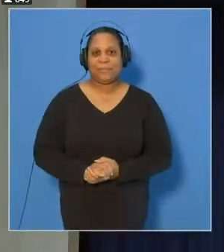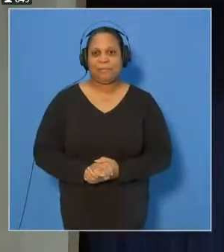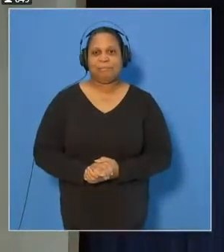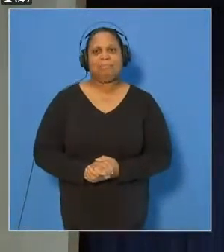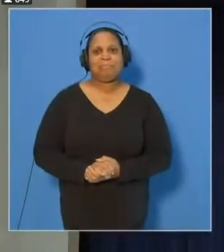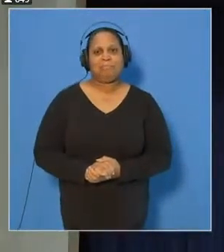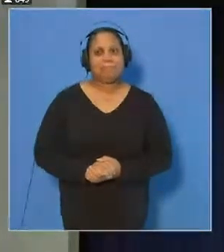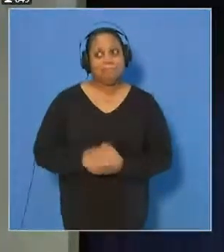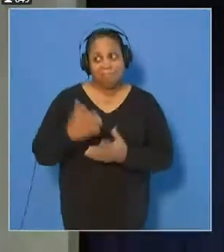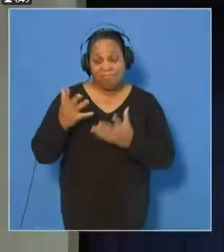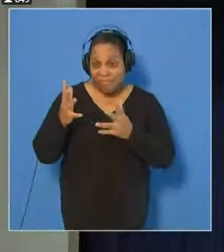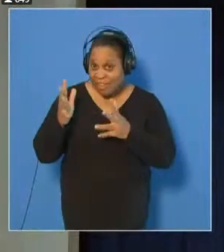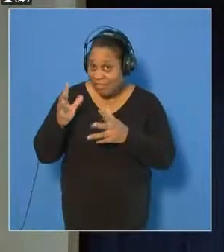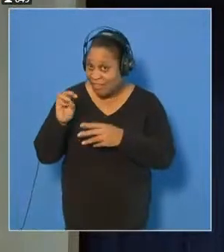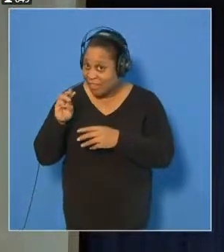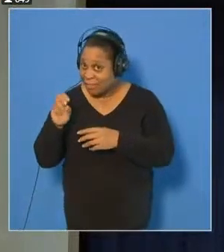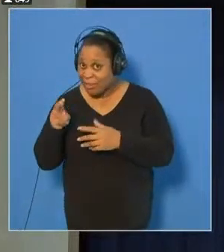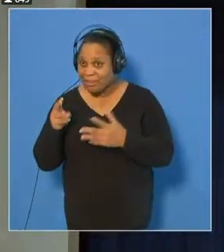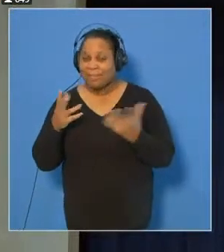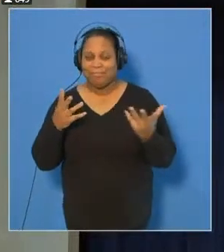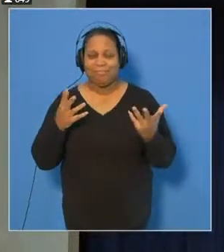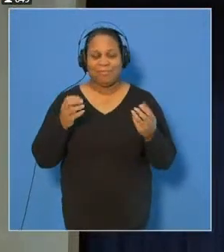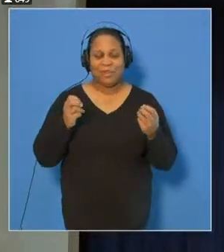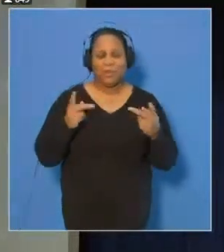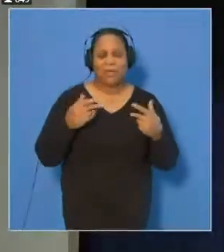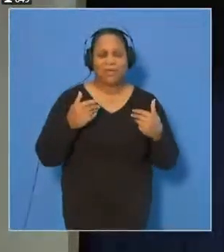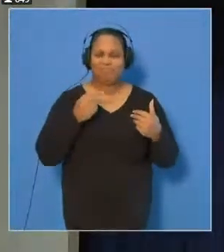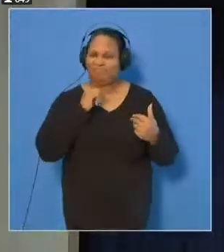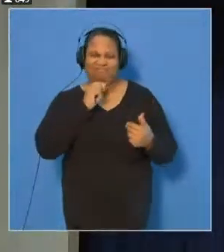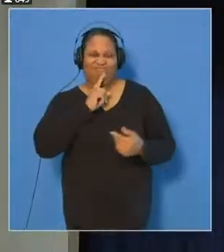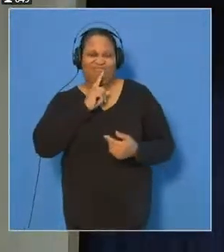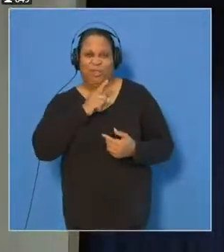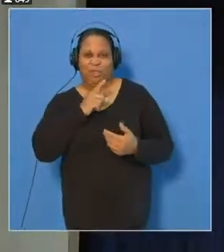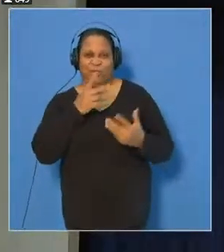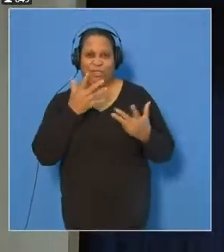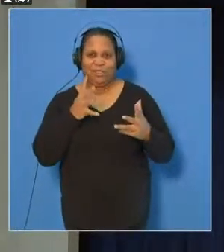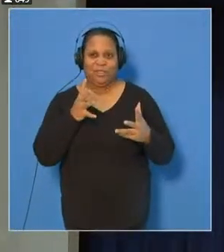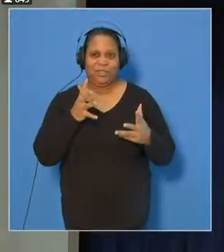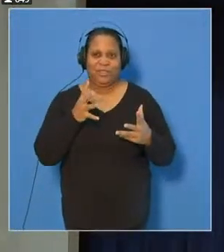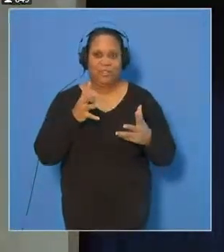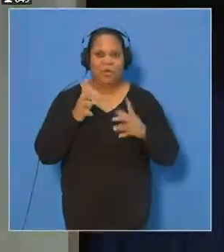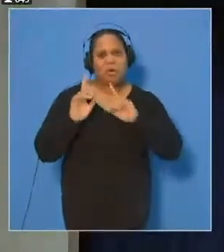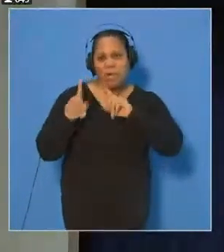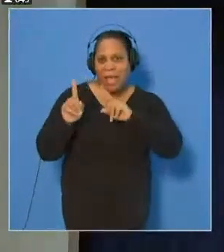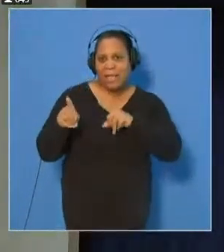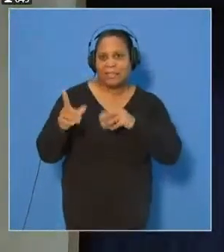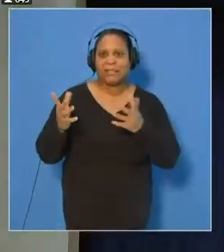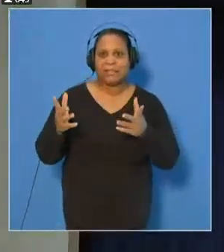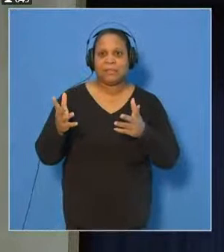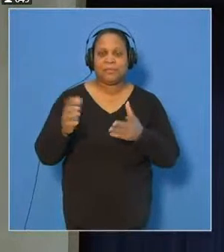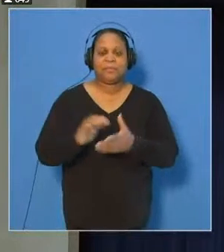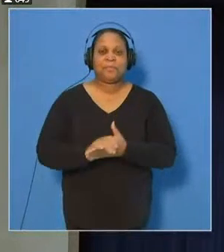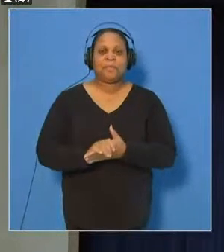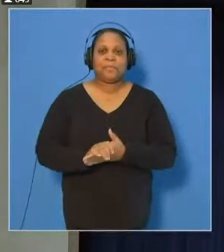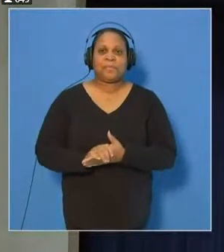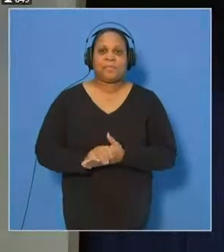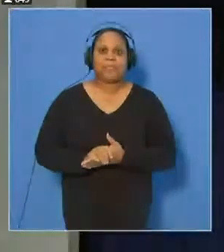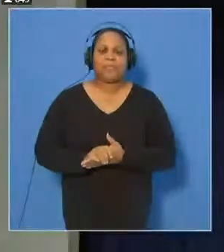did you finish, Minister? Okay, I wasn't certain if you were going to give an answer there.